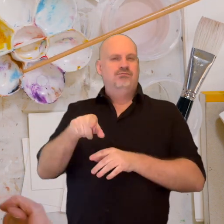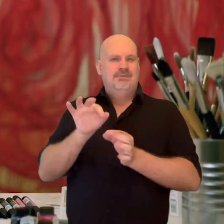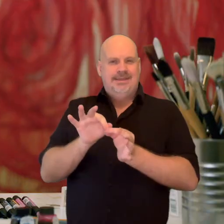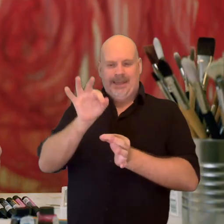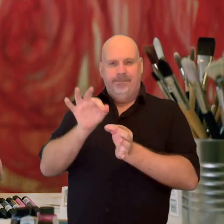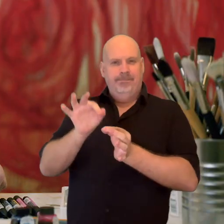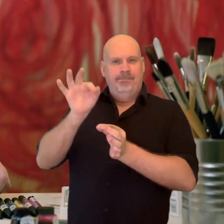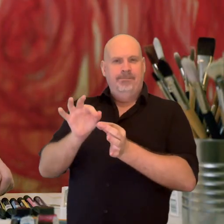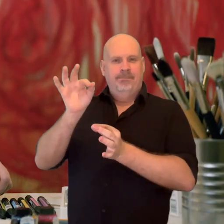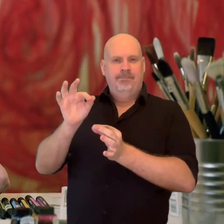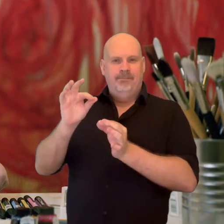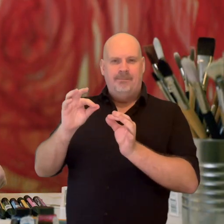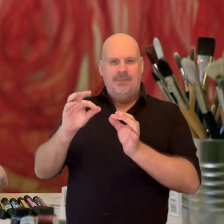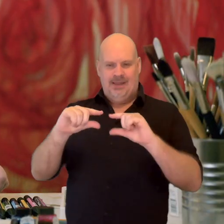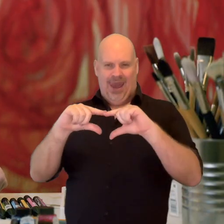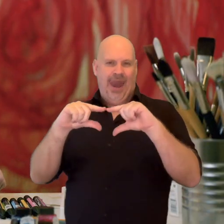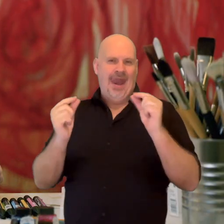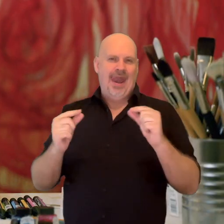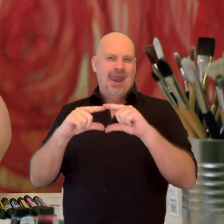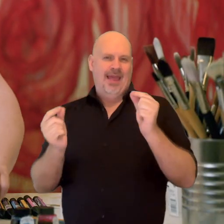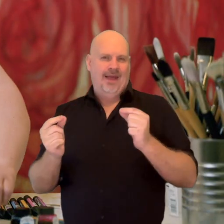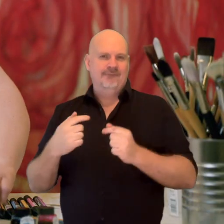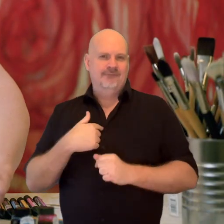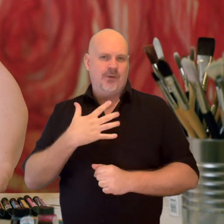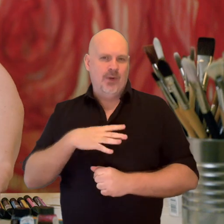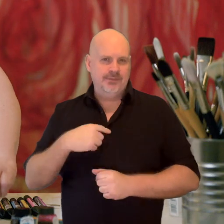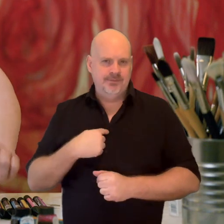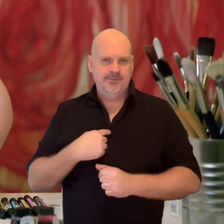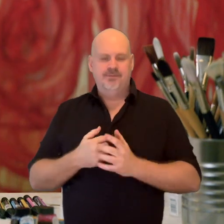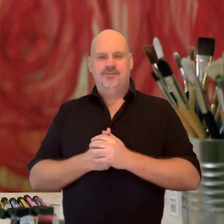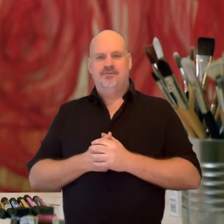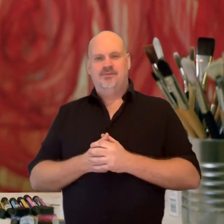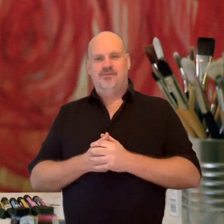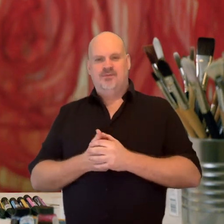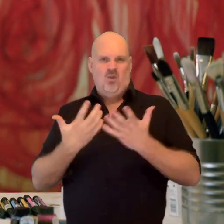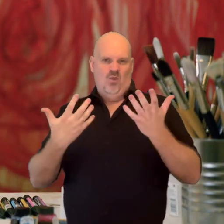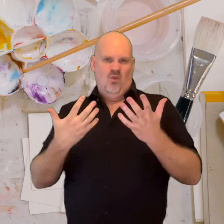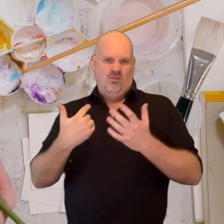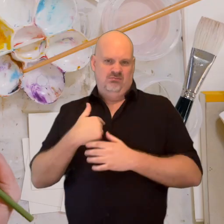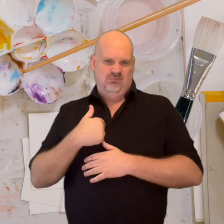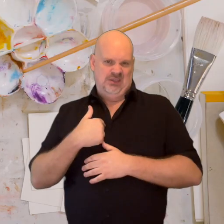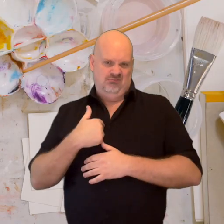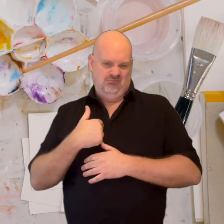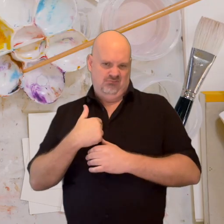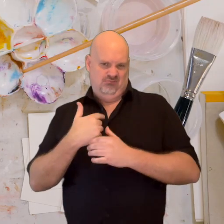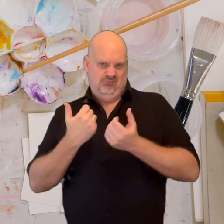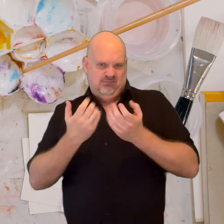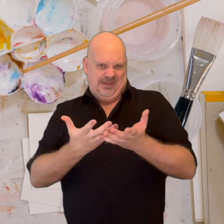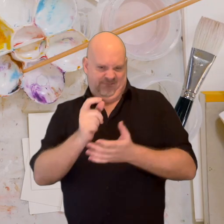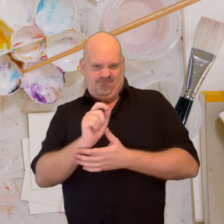stems and leaves that go with them. So let me give